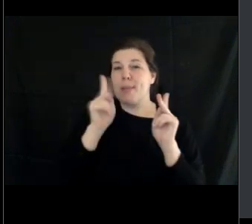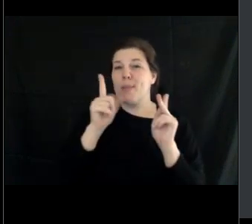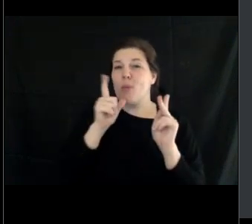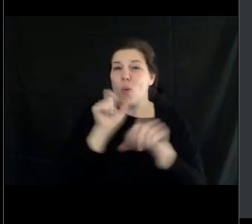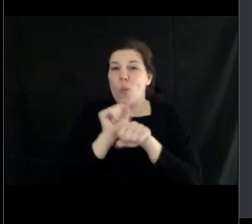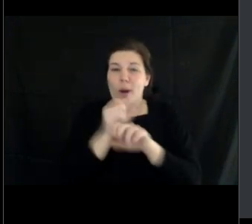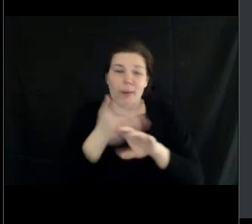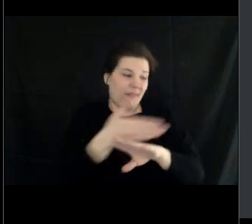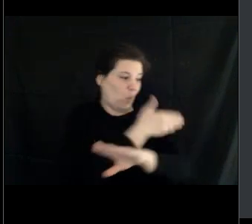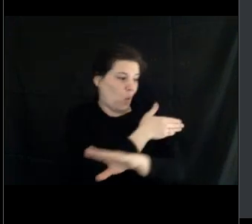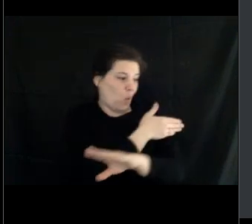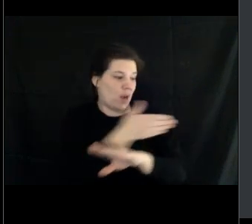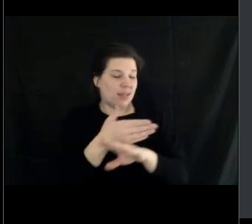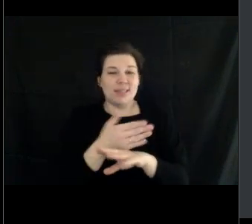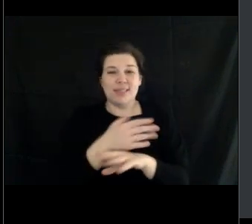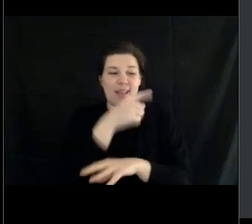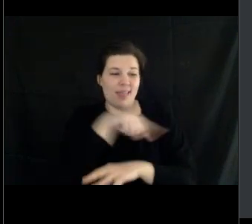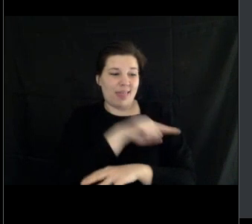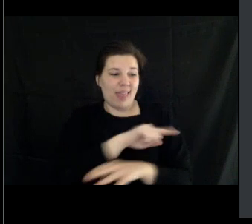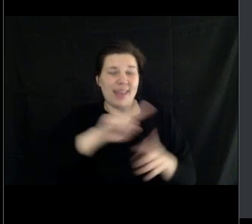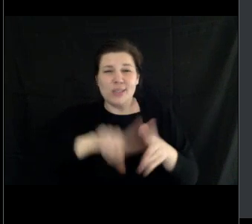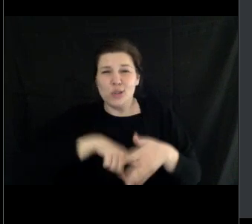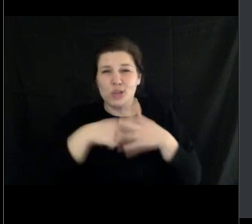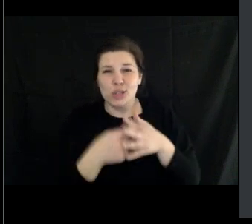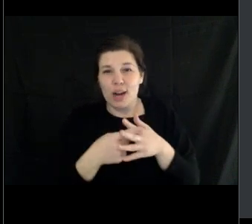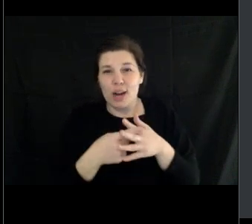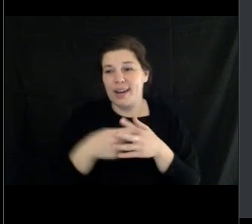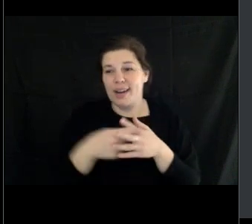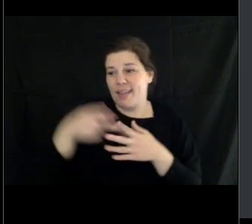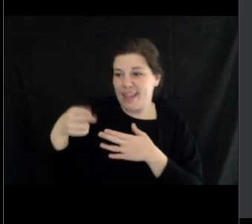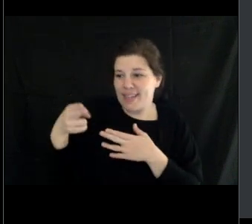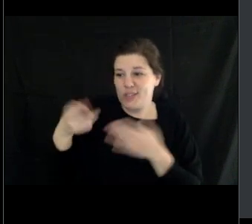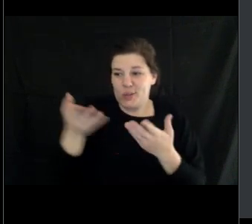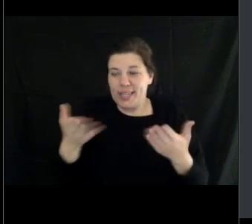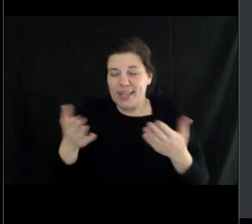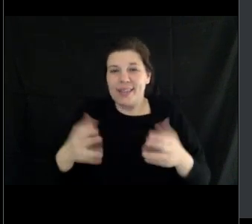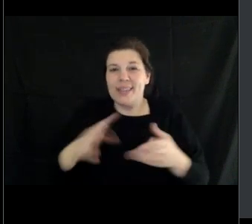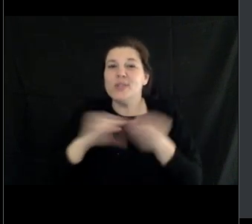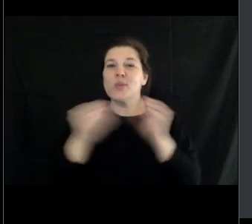created the rich tapestry of the story of life in Boynton Beach.